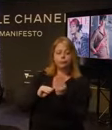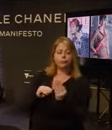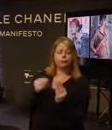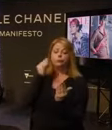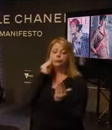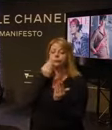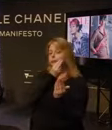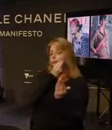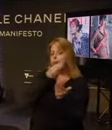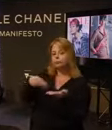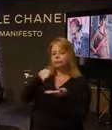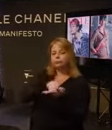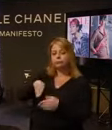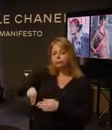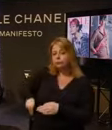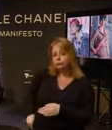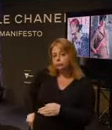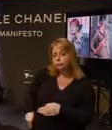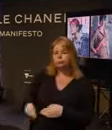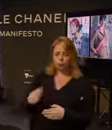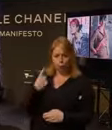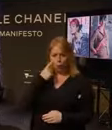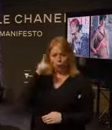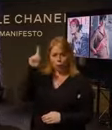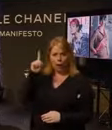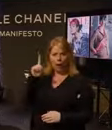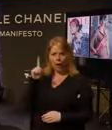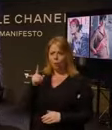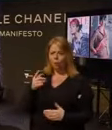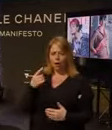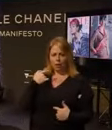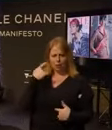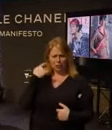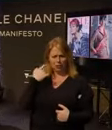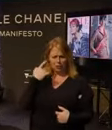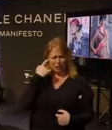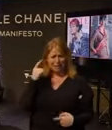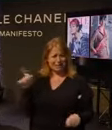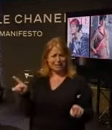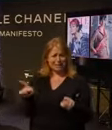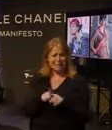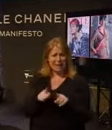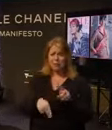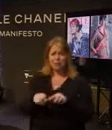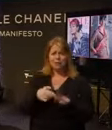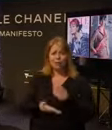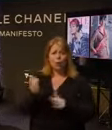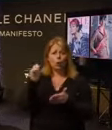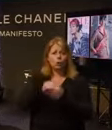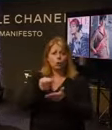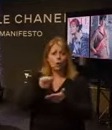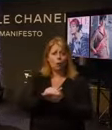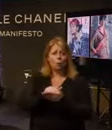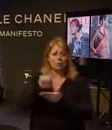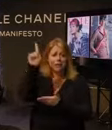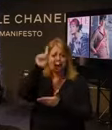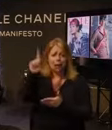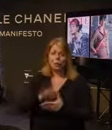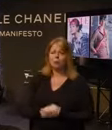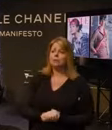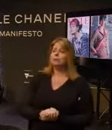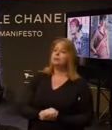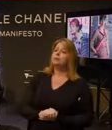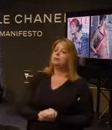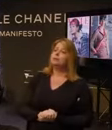all of these things, and you look at them and they're still pretty much as you will find them behind the counter of any department store now. And I